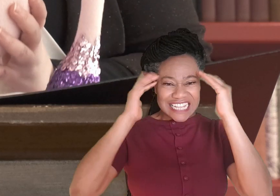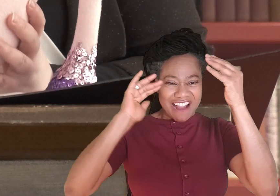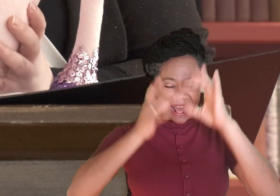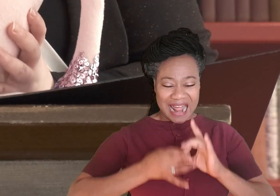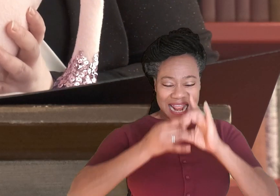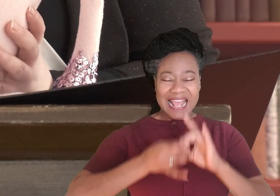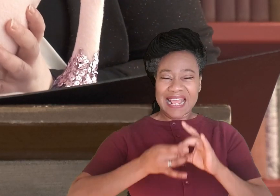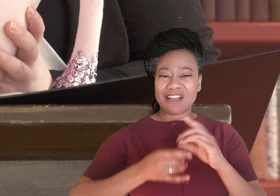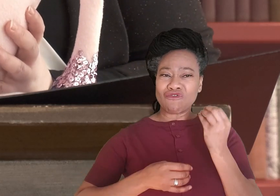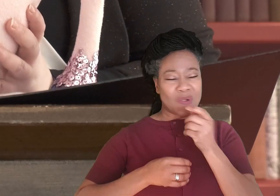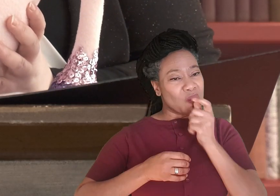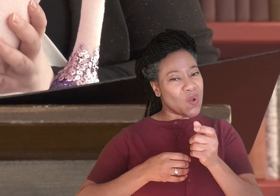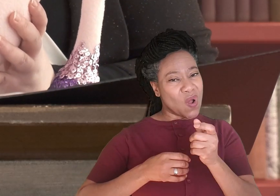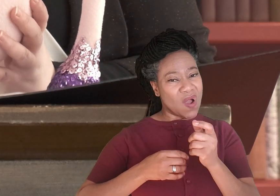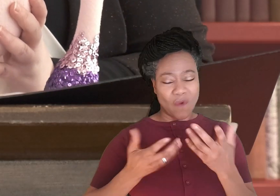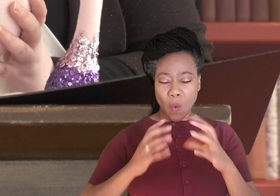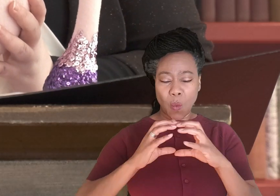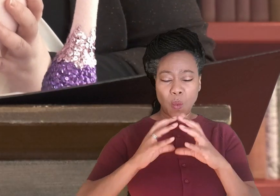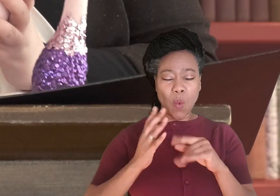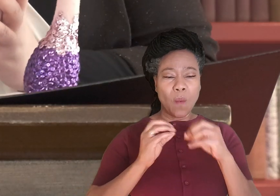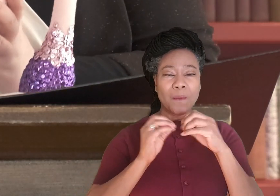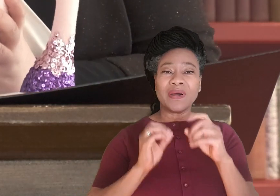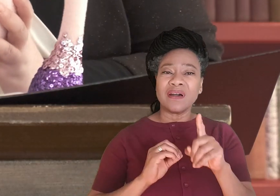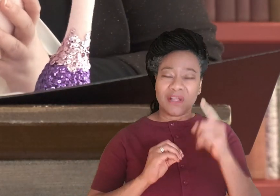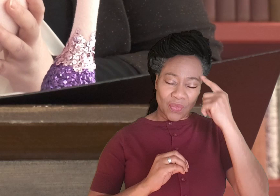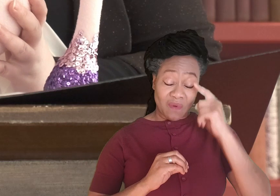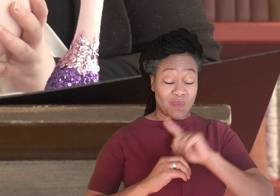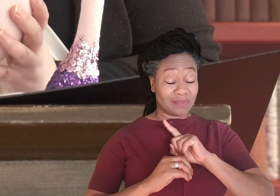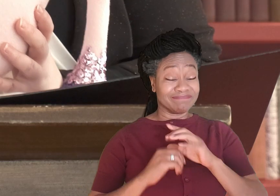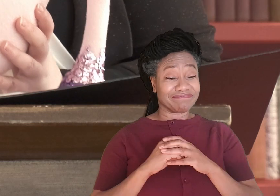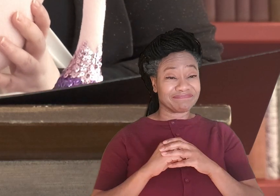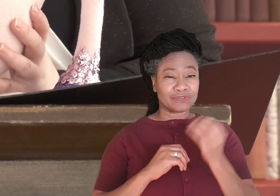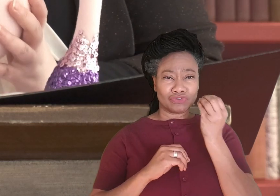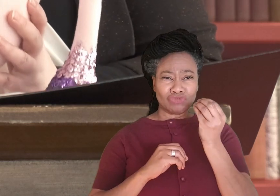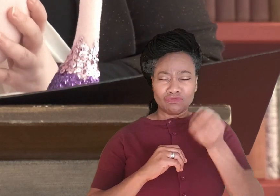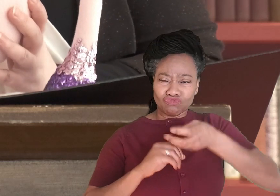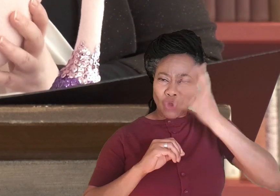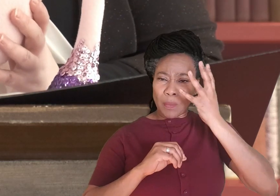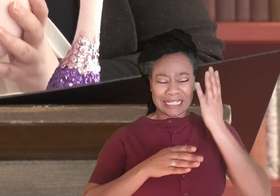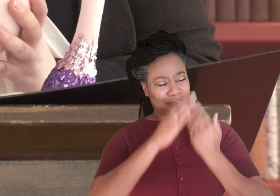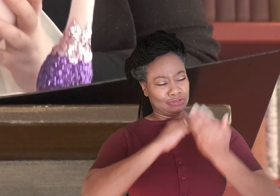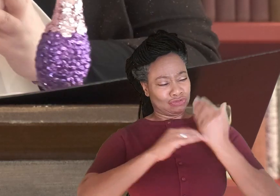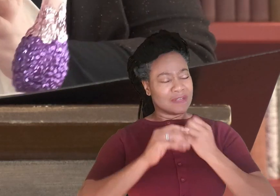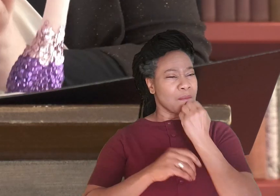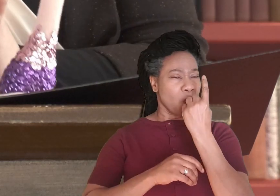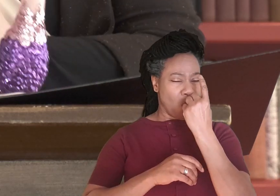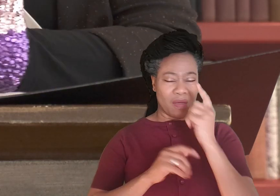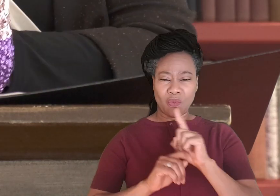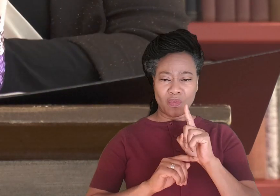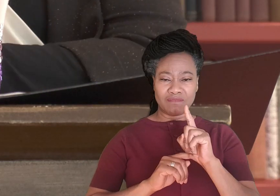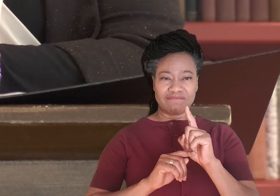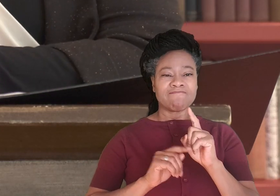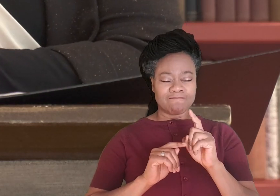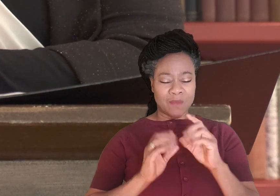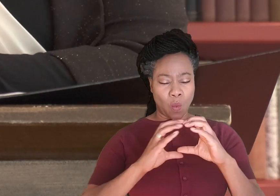interesting views about what the hysteria could get up to. The central idea at the heart of Greco-Romano history was that of the wandering